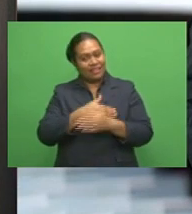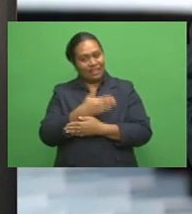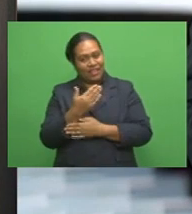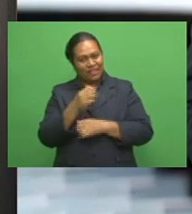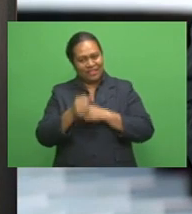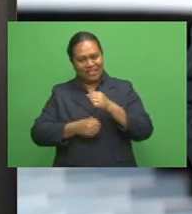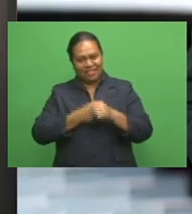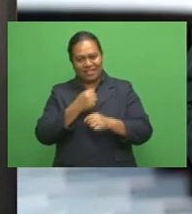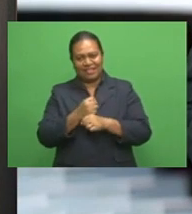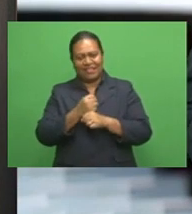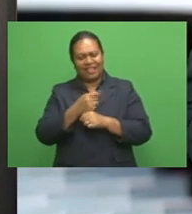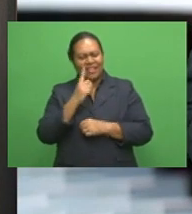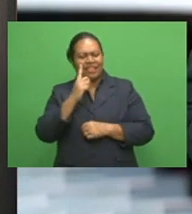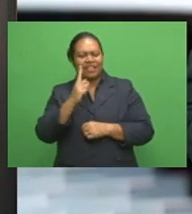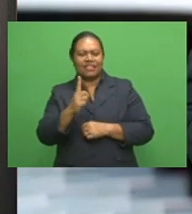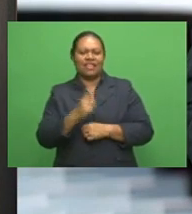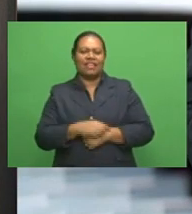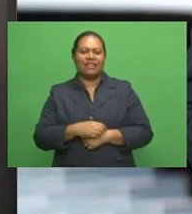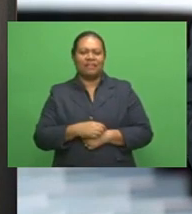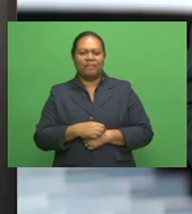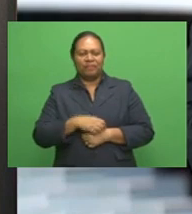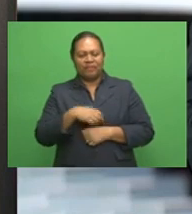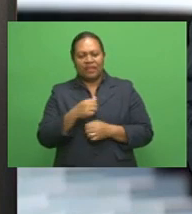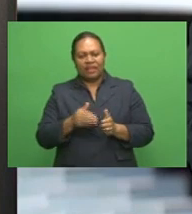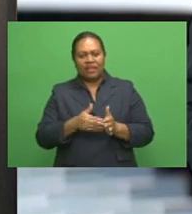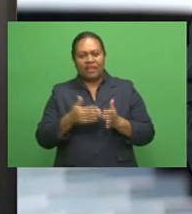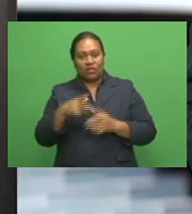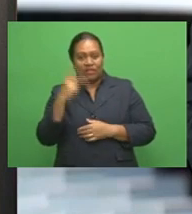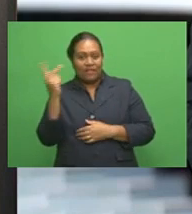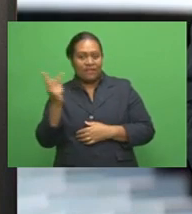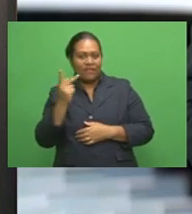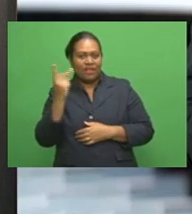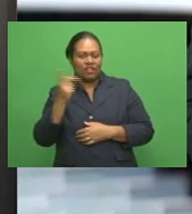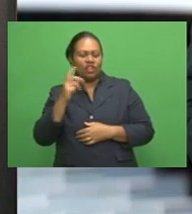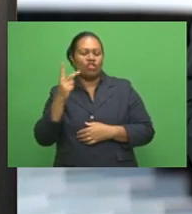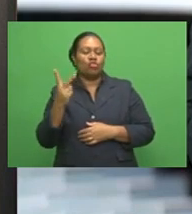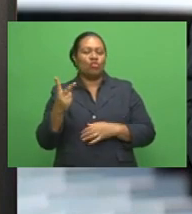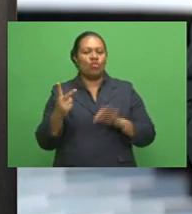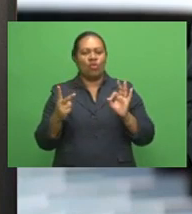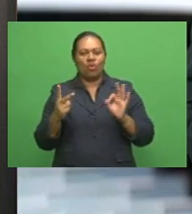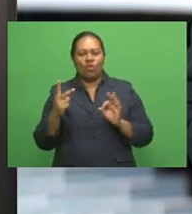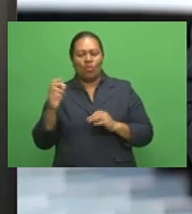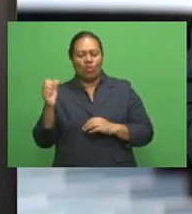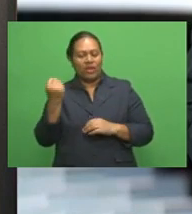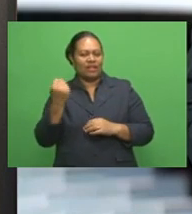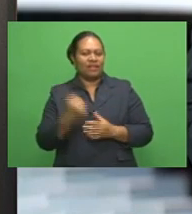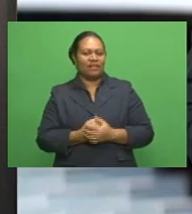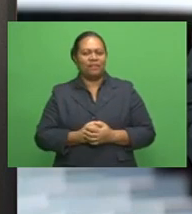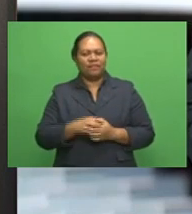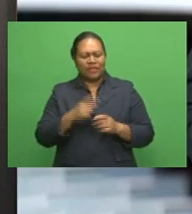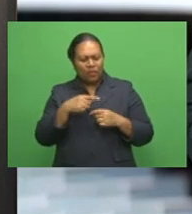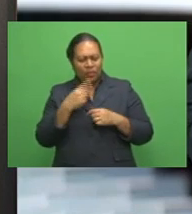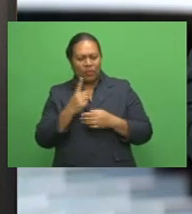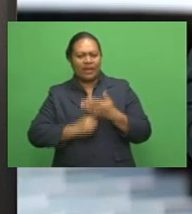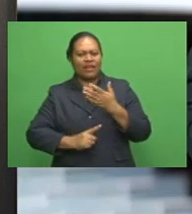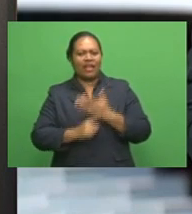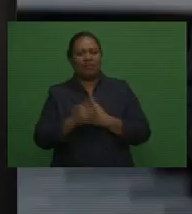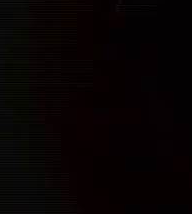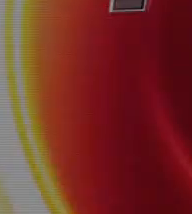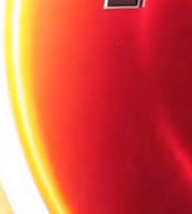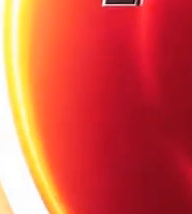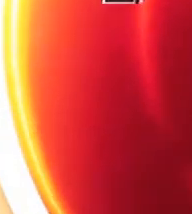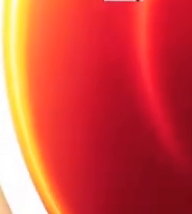as Pierre-Emerick Aubameyang inspired Arsenal to victory. The 3-2 win will be remembered for this particular goal by Aubameyang.